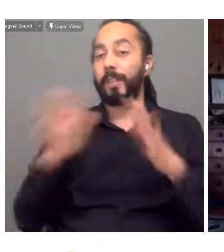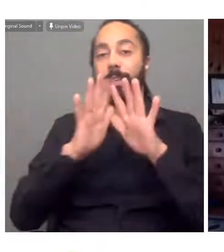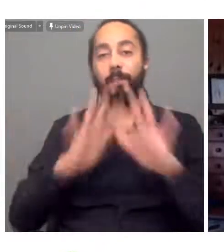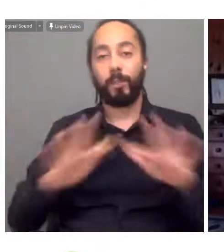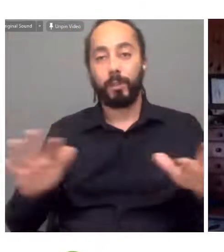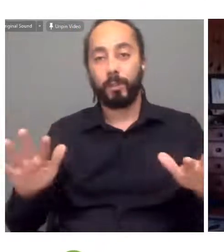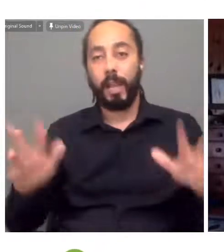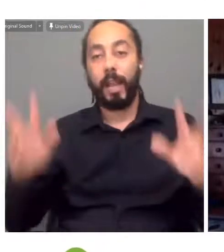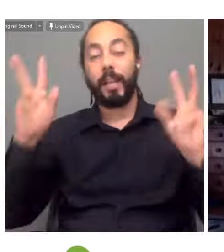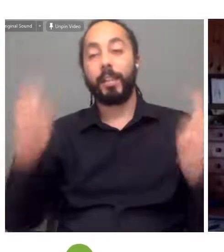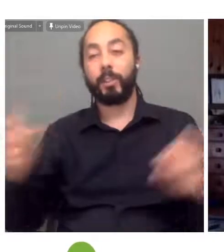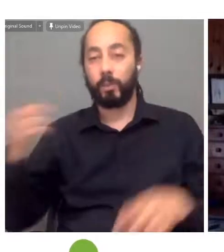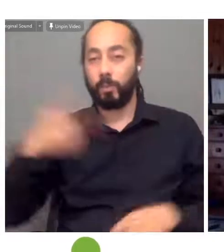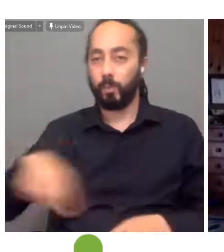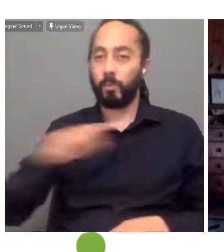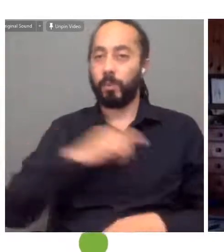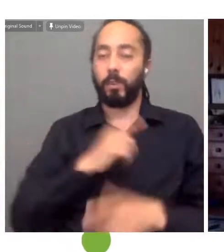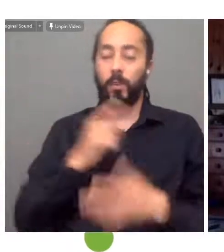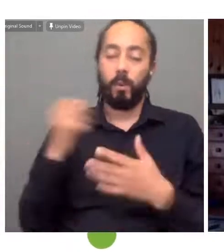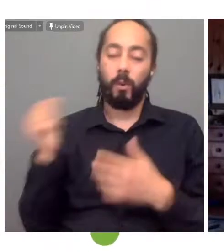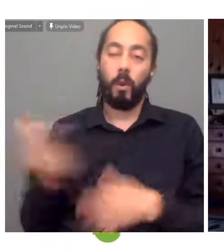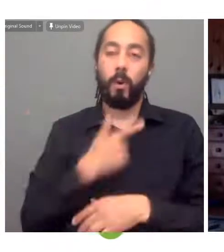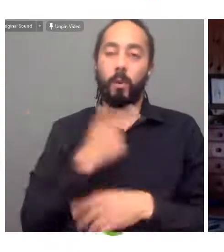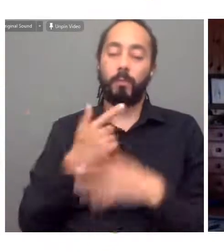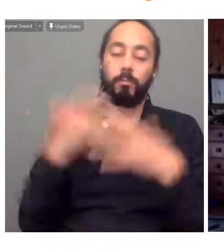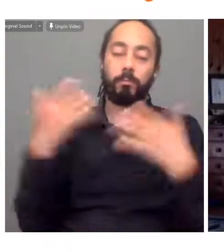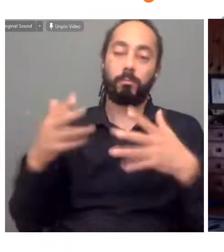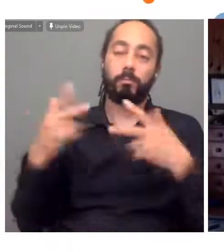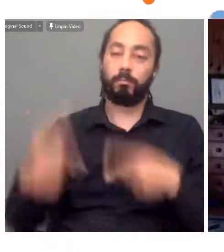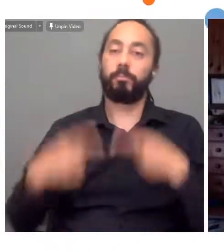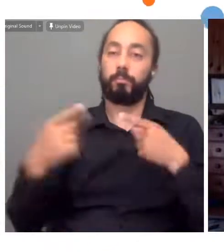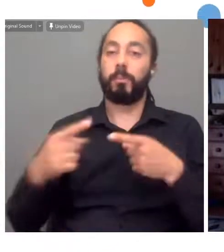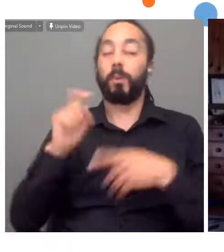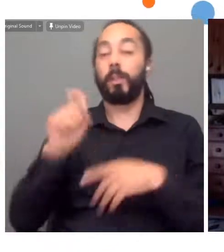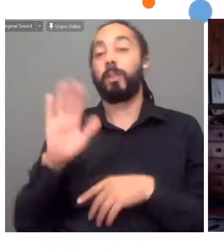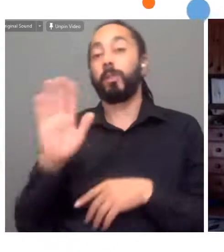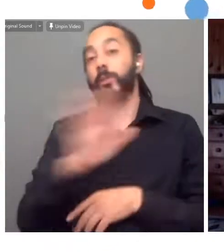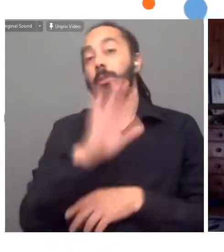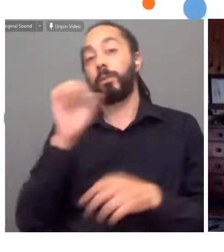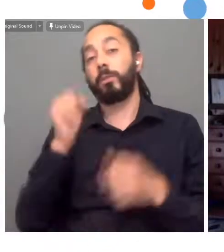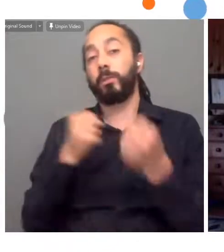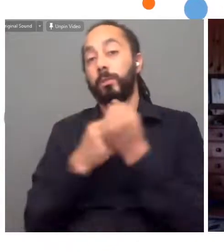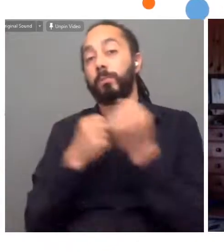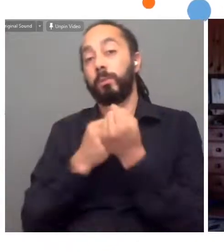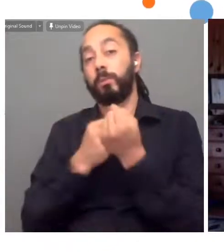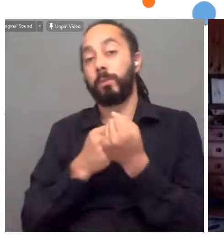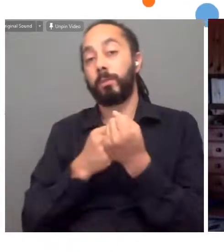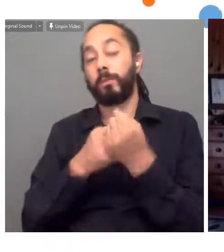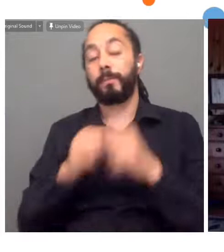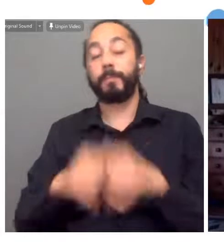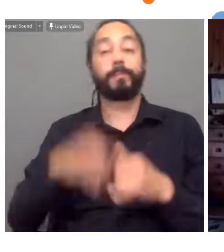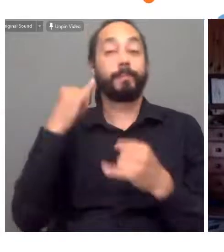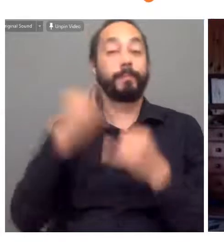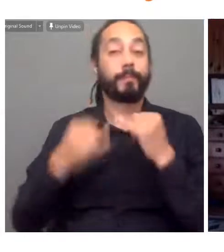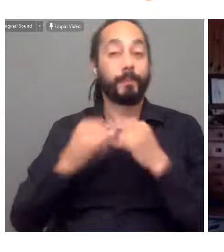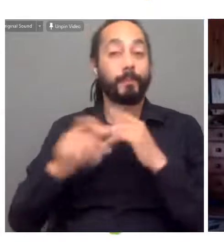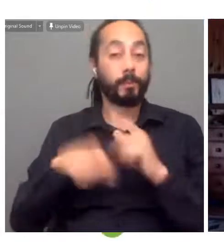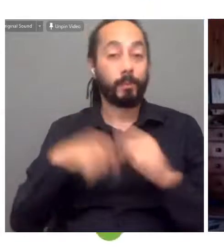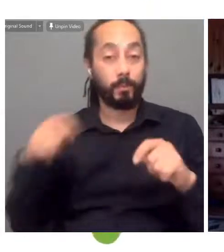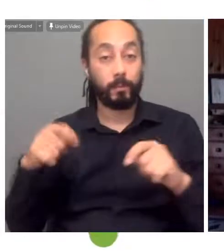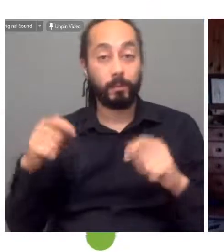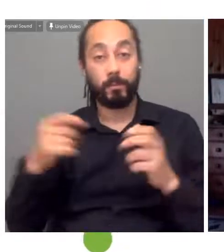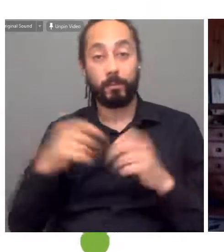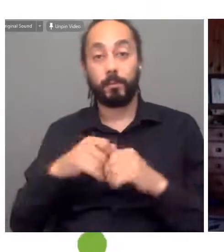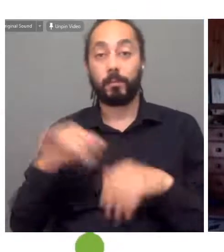dealing, and we need your support, and we appreciate it greatly. Finally, in conclusion, let me thank